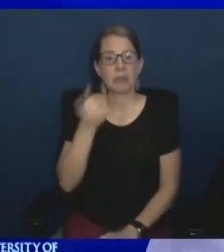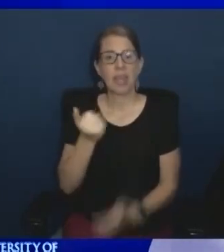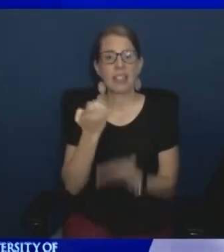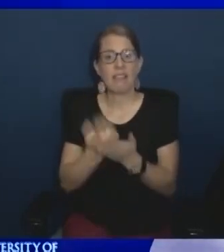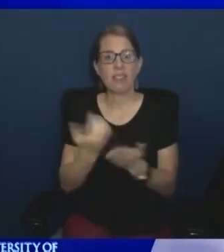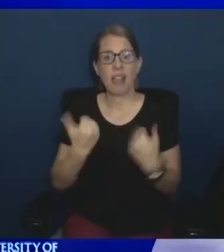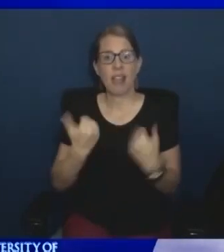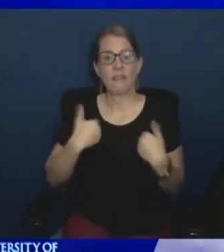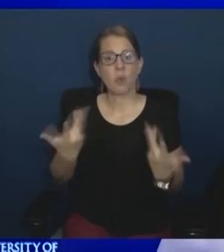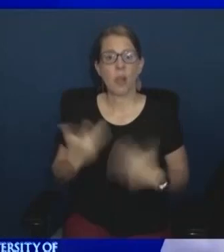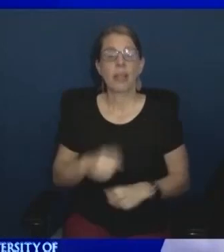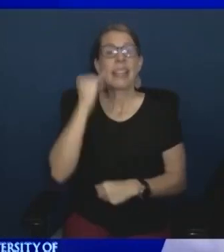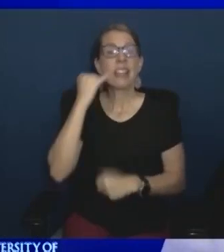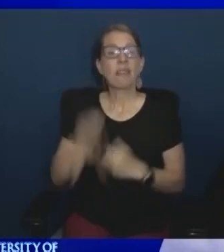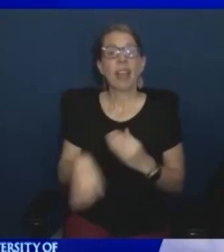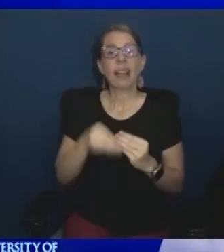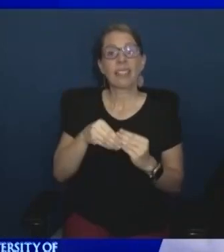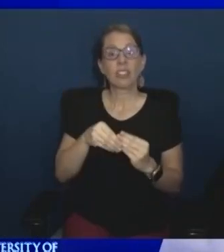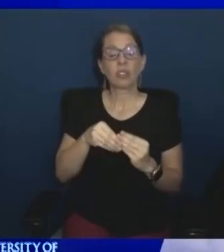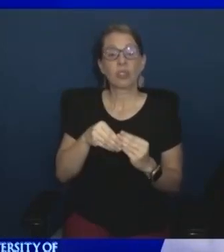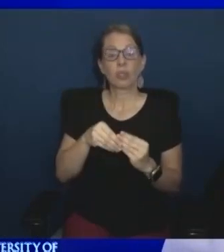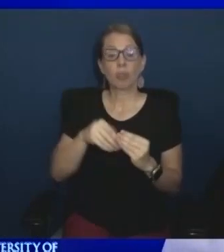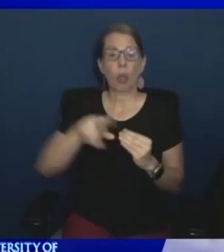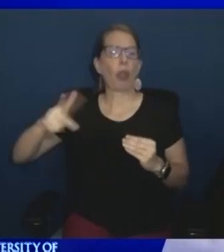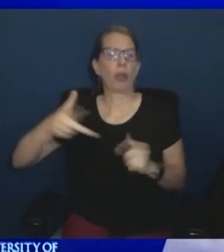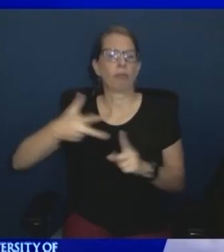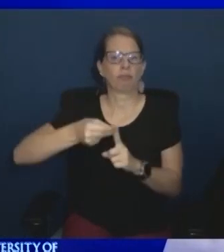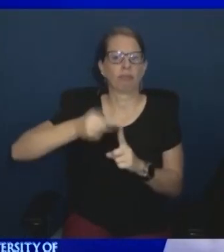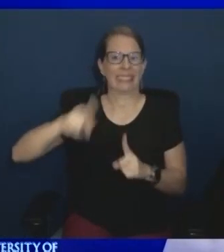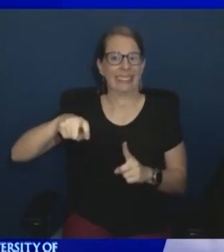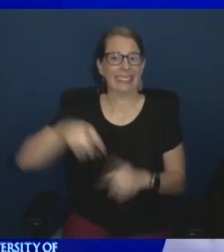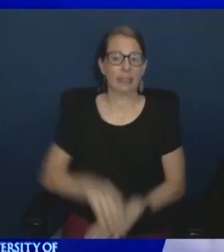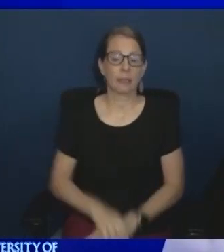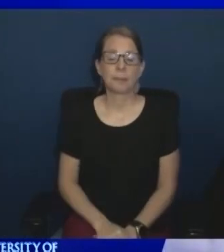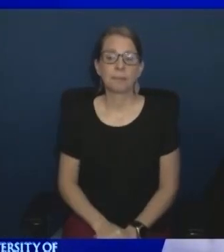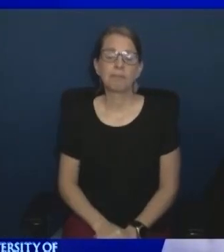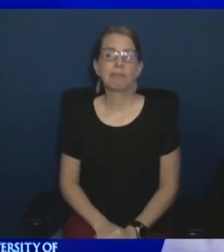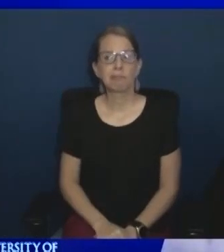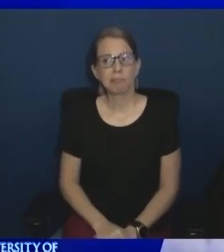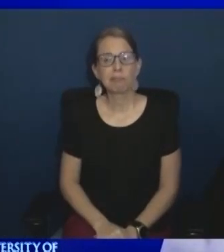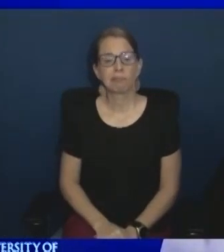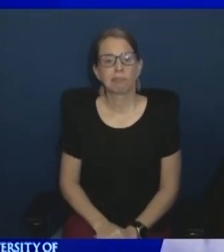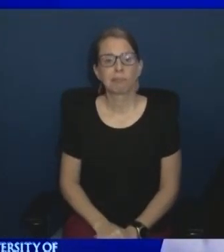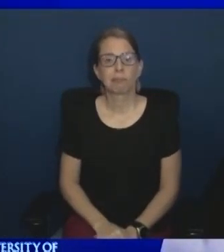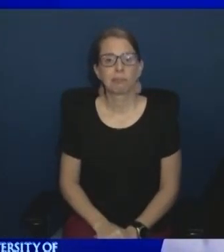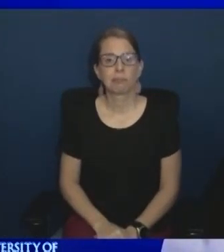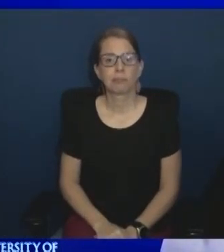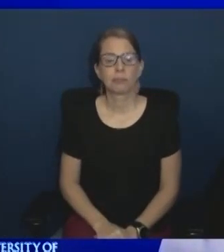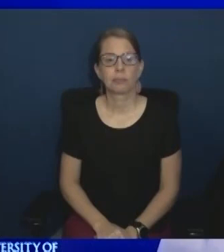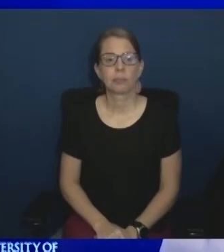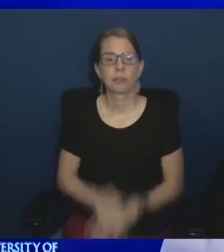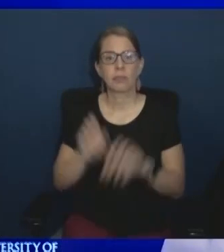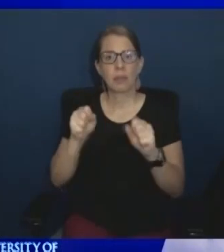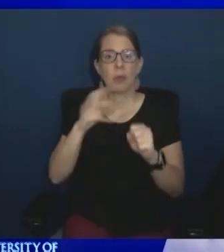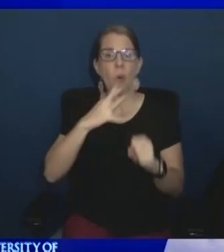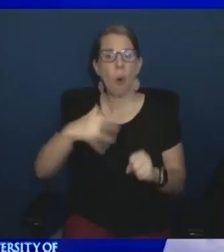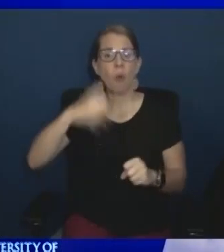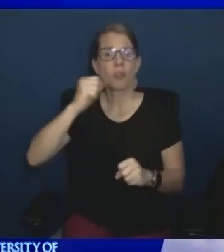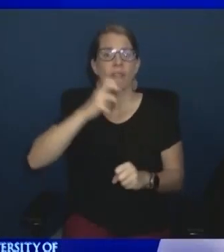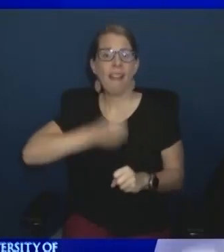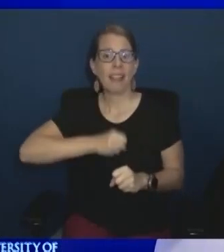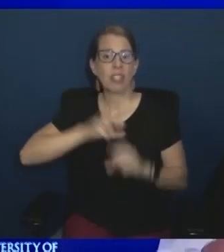if additional dosing is needed, that it's probably going to be in some of those older age groups, and